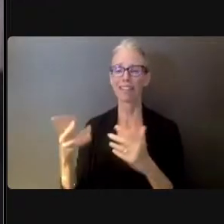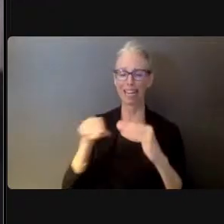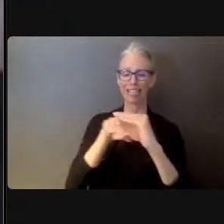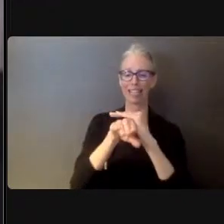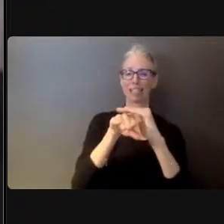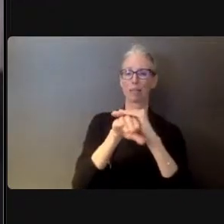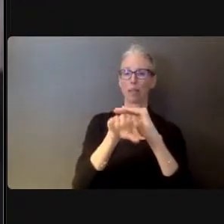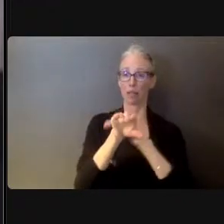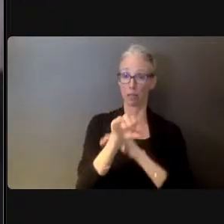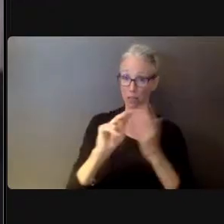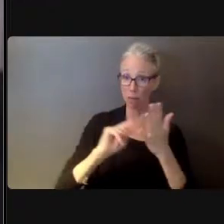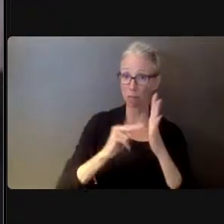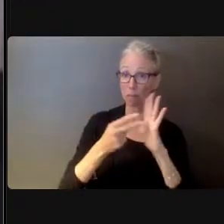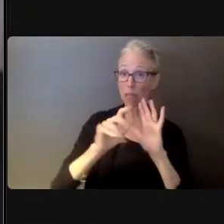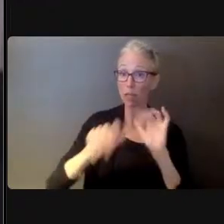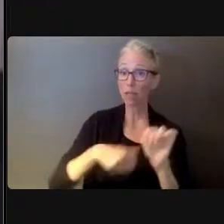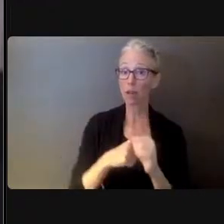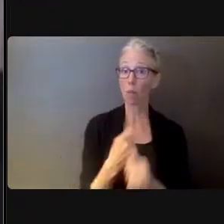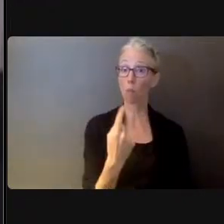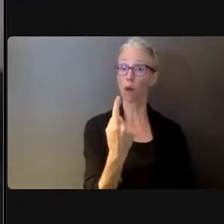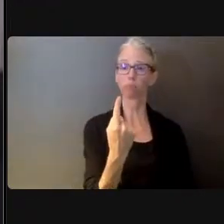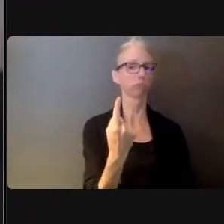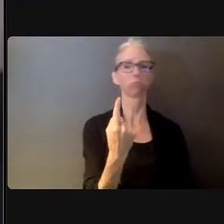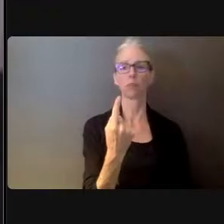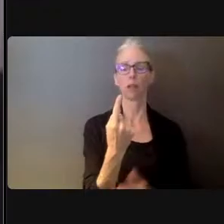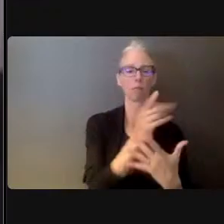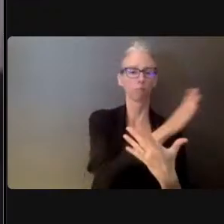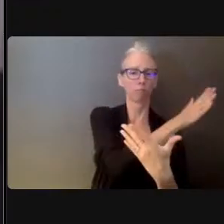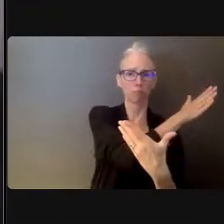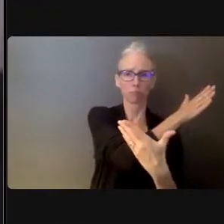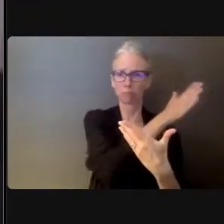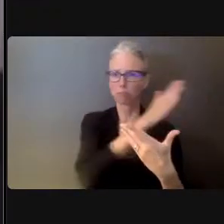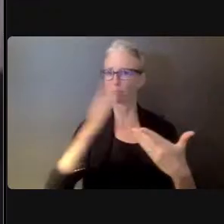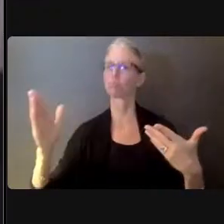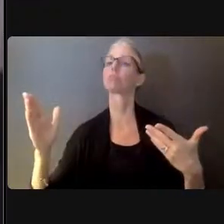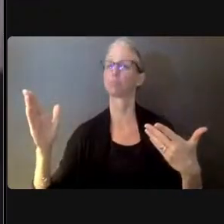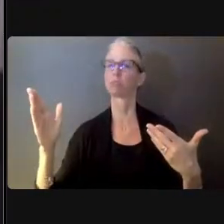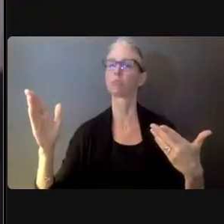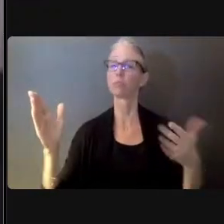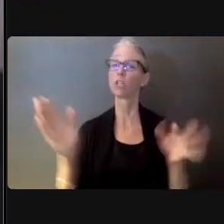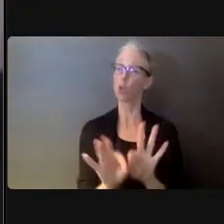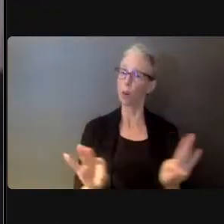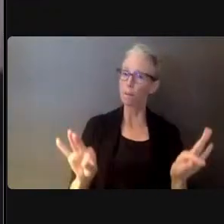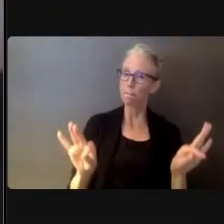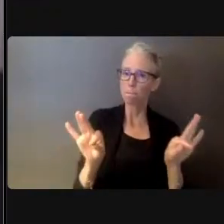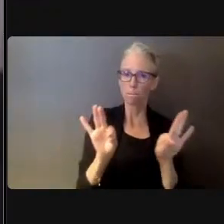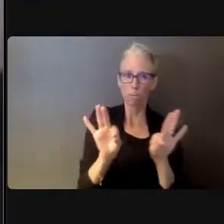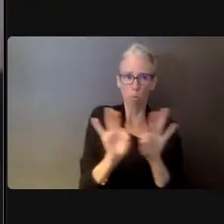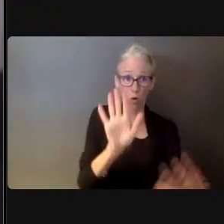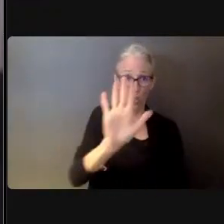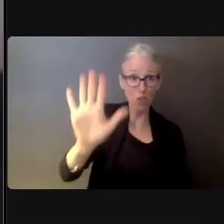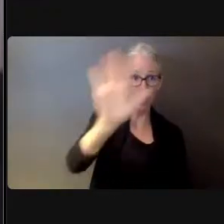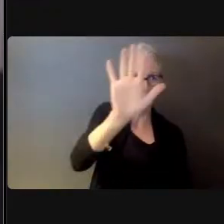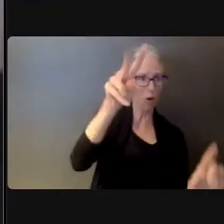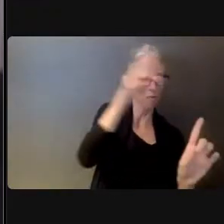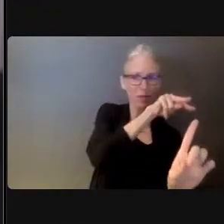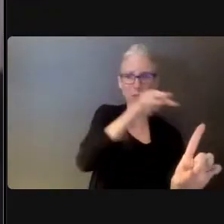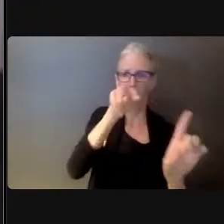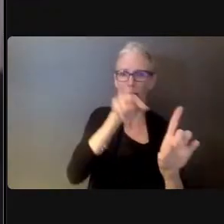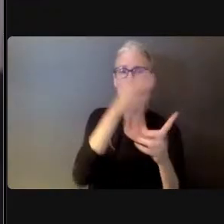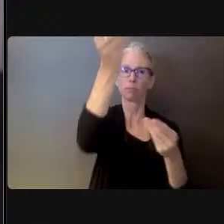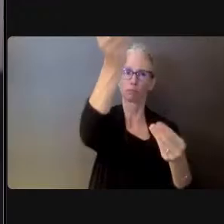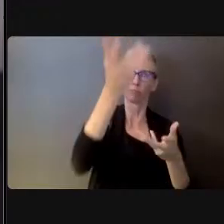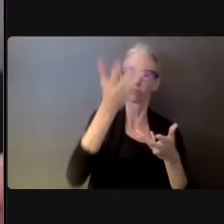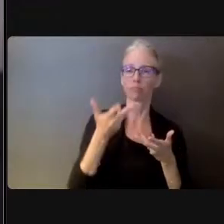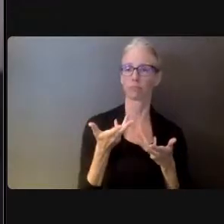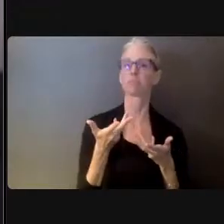people. And that's why it's so important that we each try to share our particular perspective with each other. And that was really the